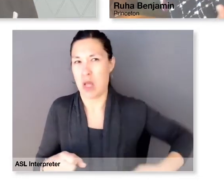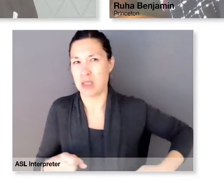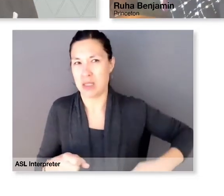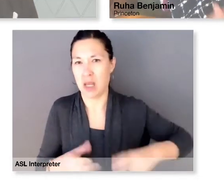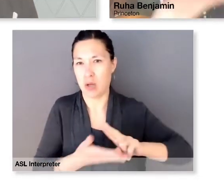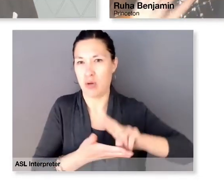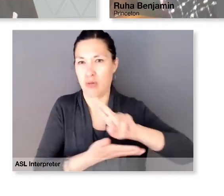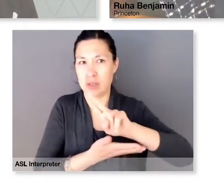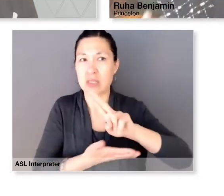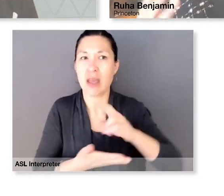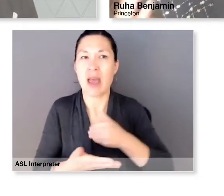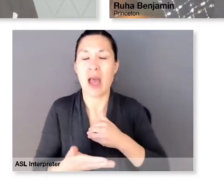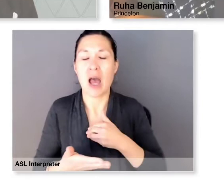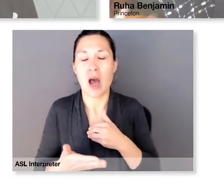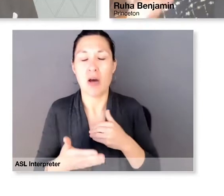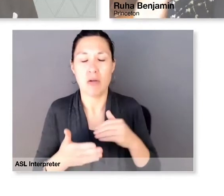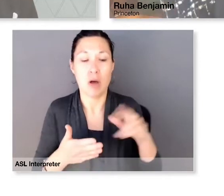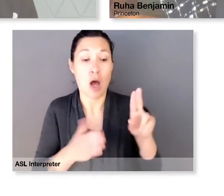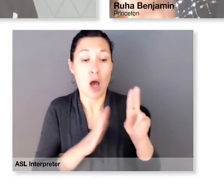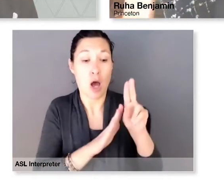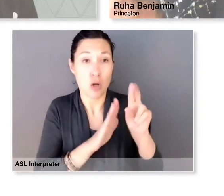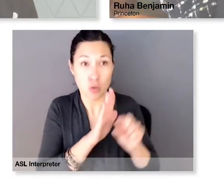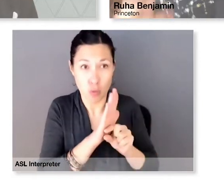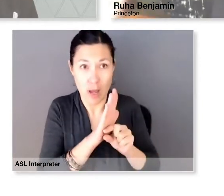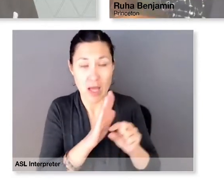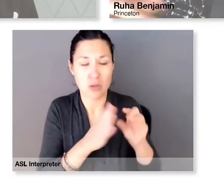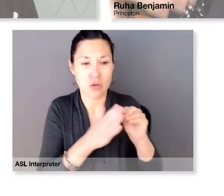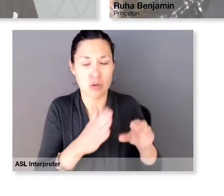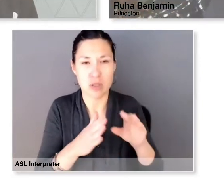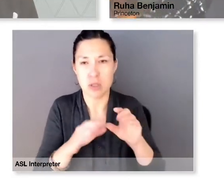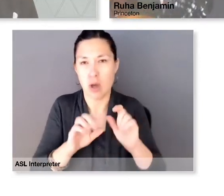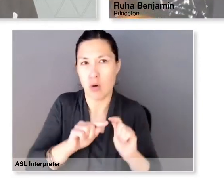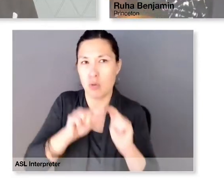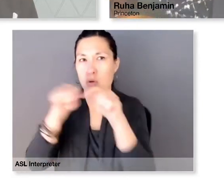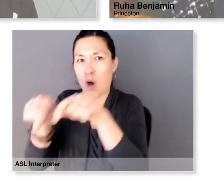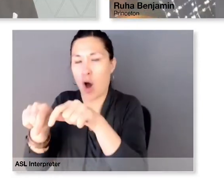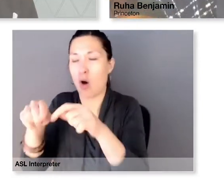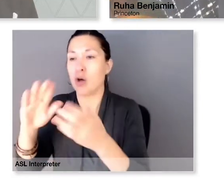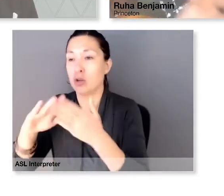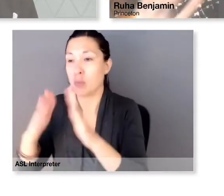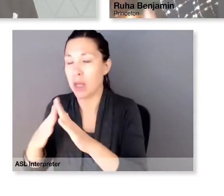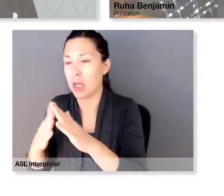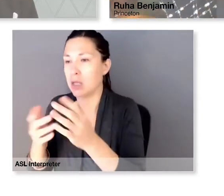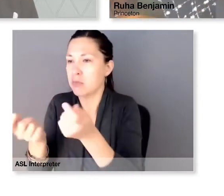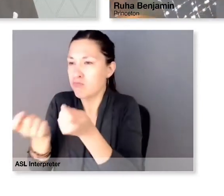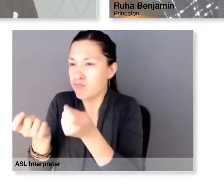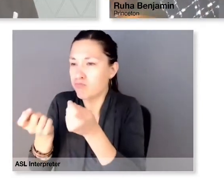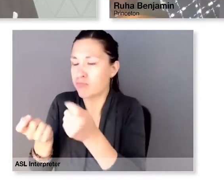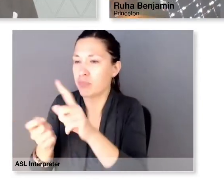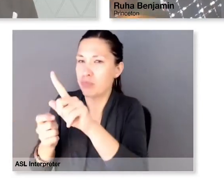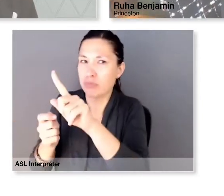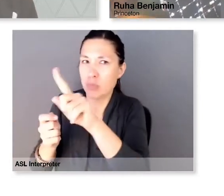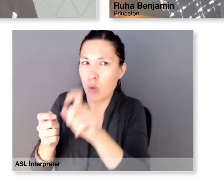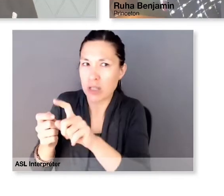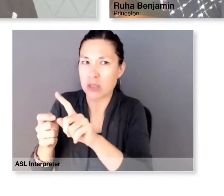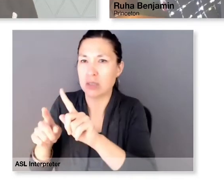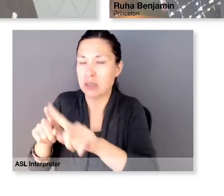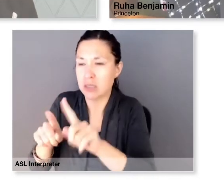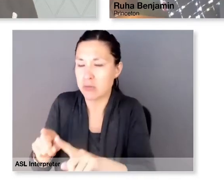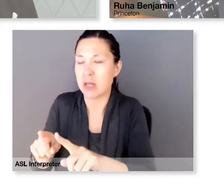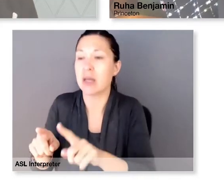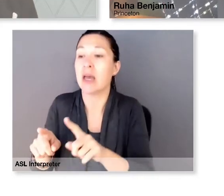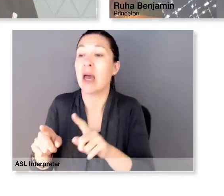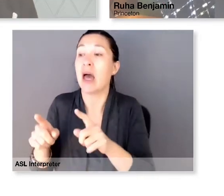students who partner with communities to generate questions and then the projects that come out of that as a as, to